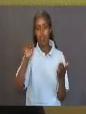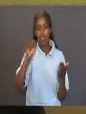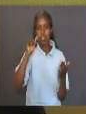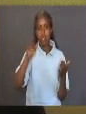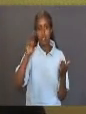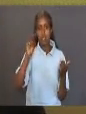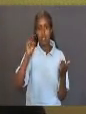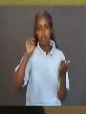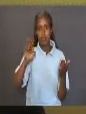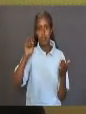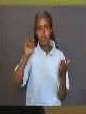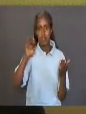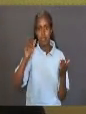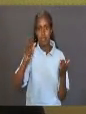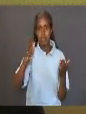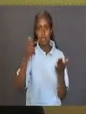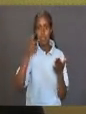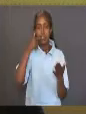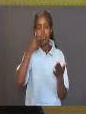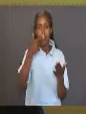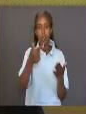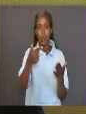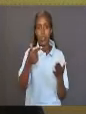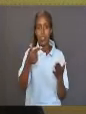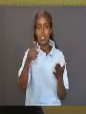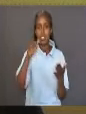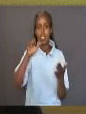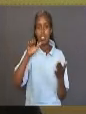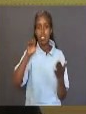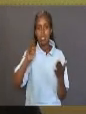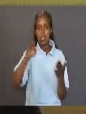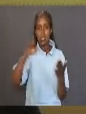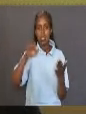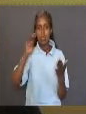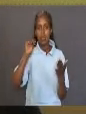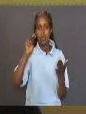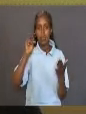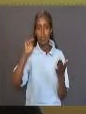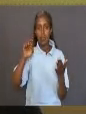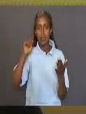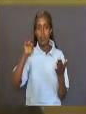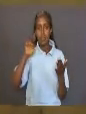symmetry is known as a symmetrical figure.